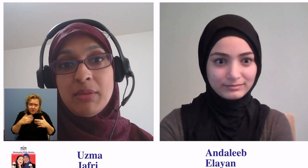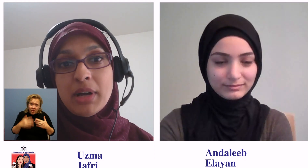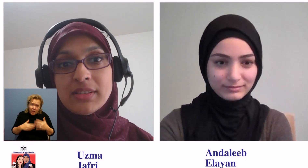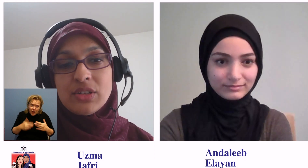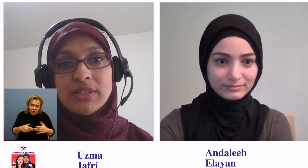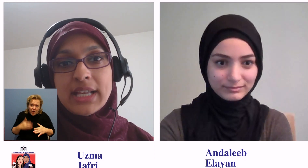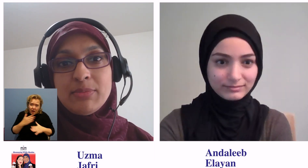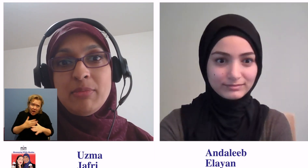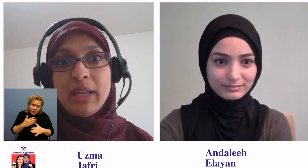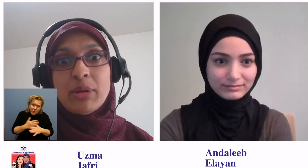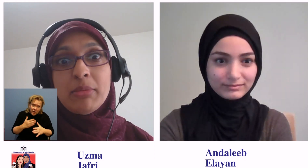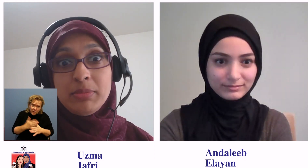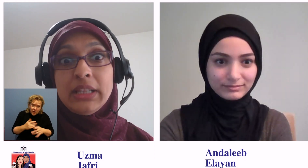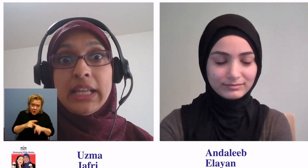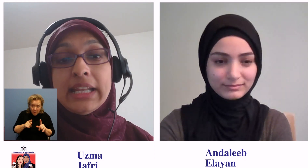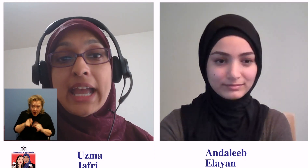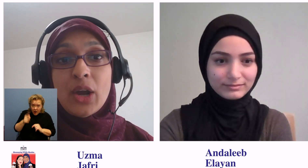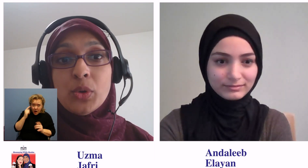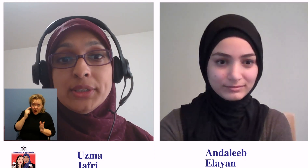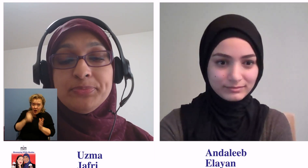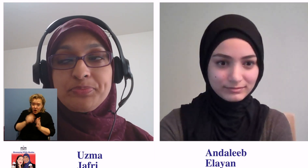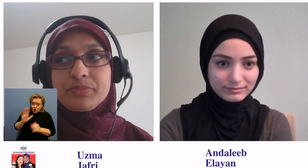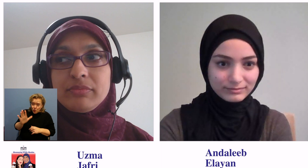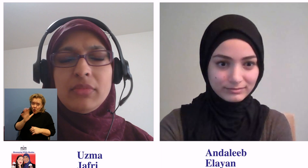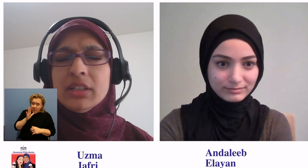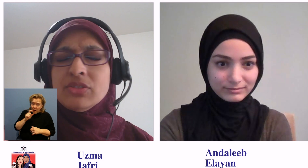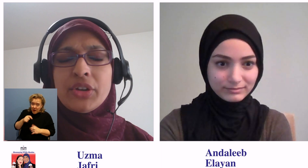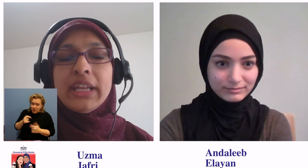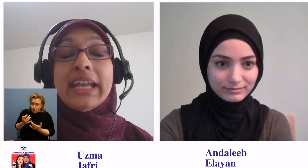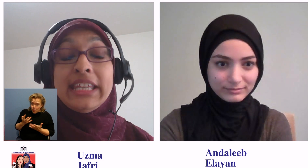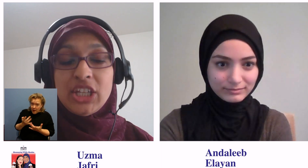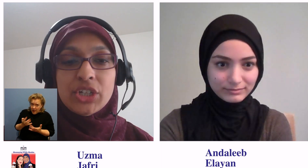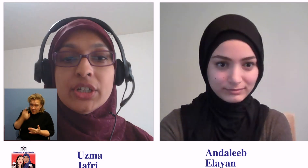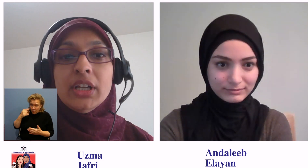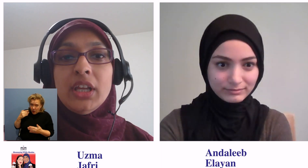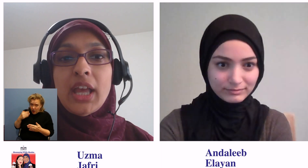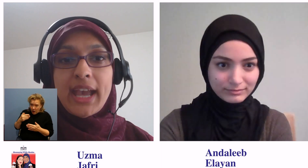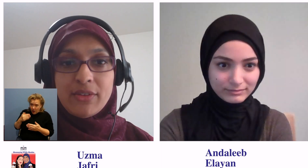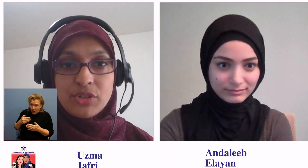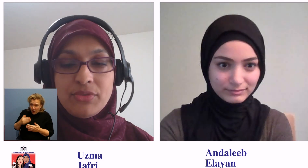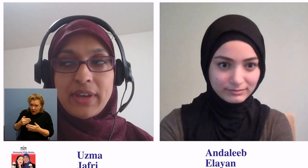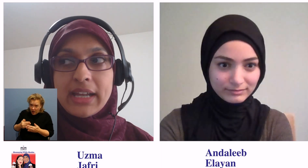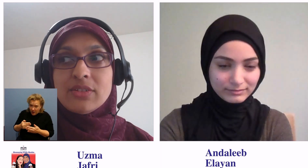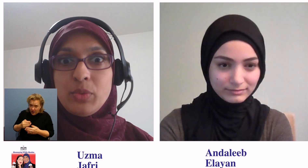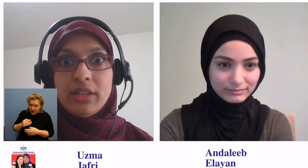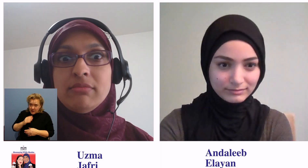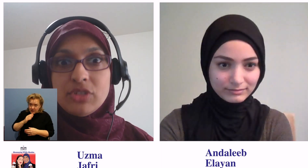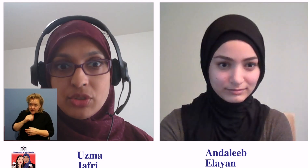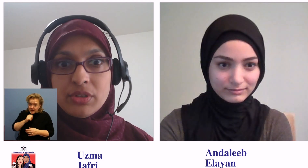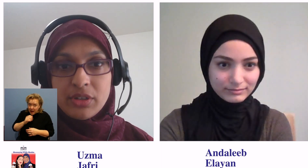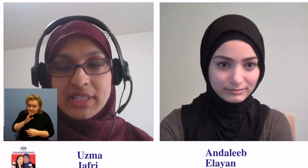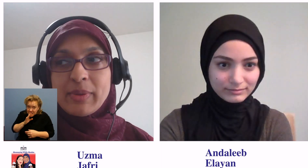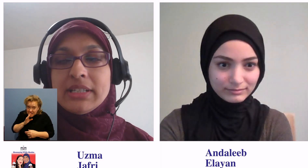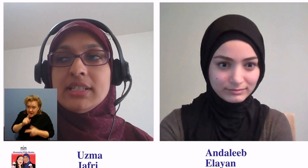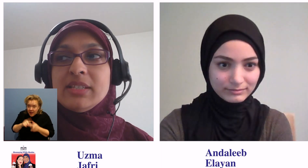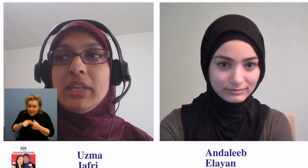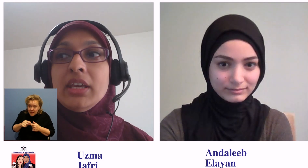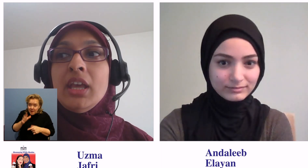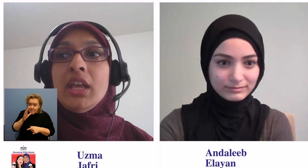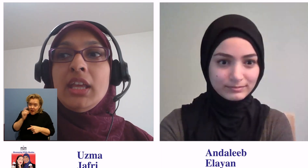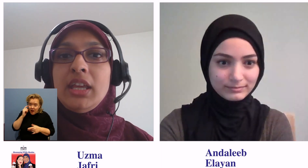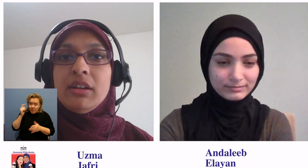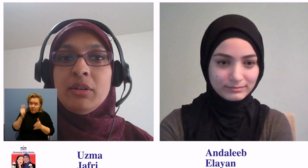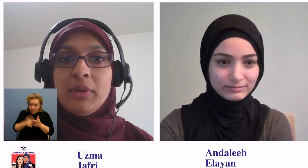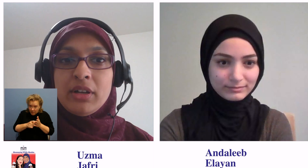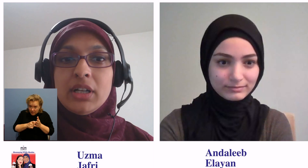the speaking milestones had to be made probably like an hour. Sorry, a year after the fact when children are expected to